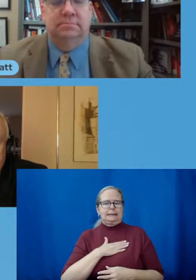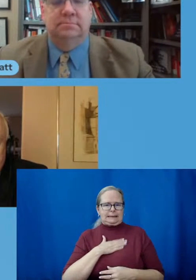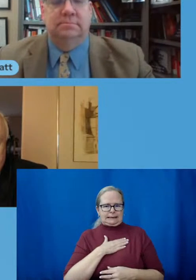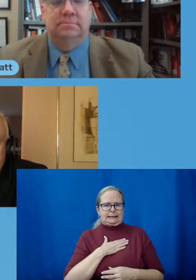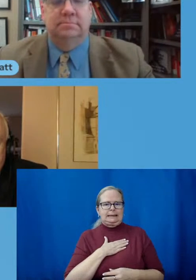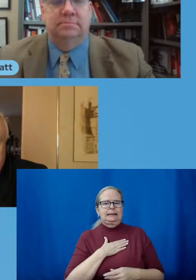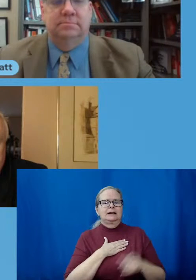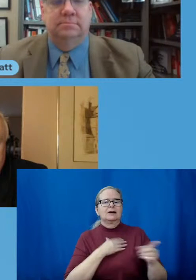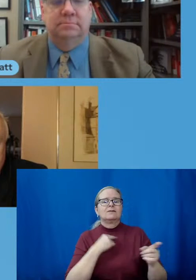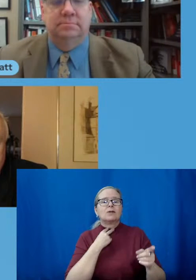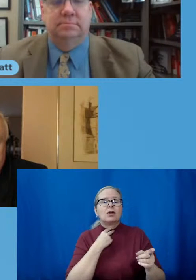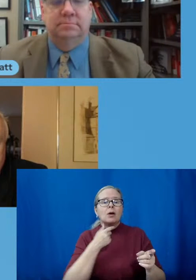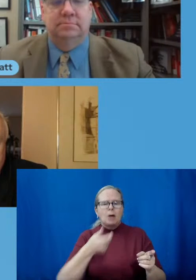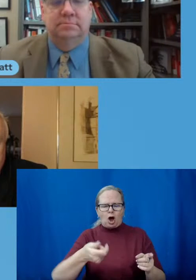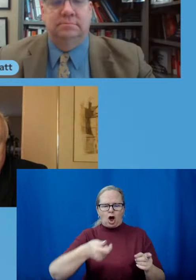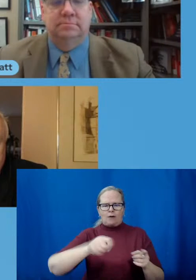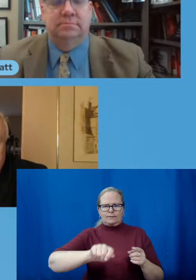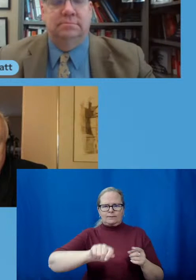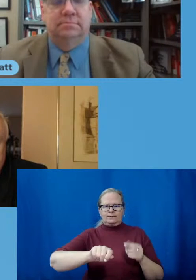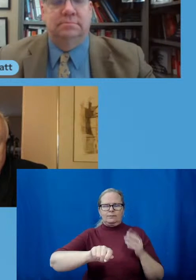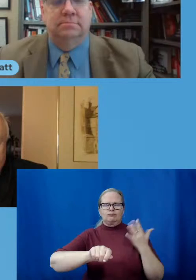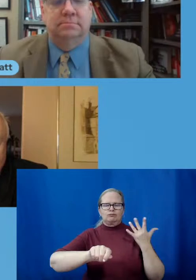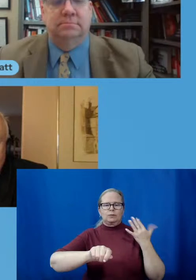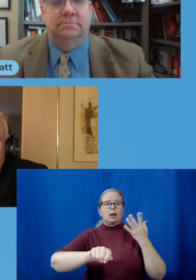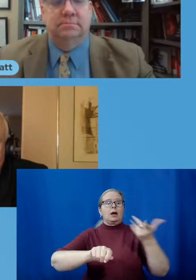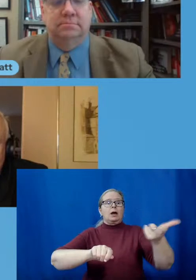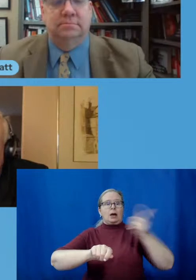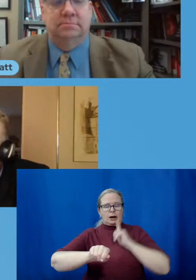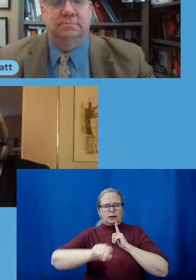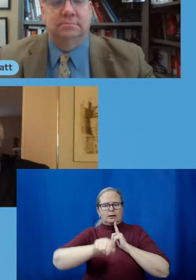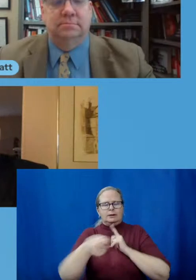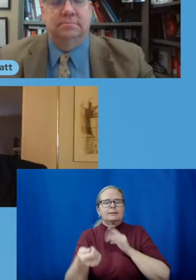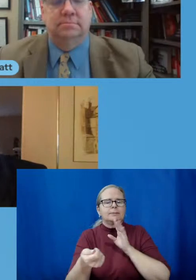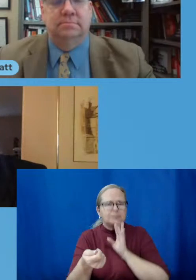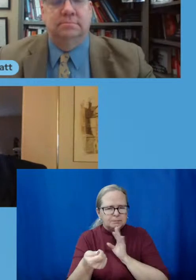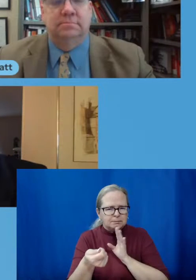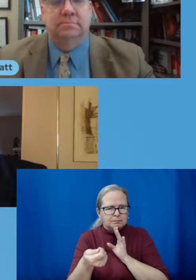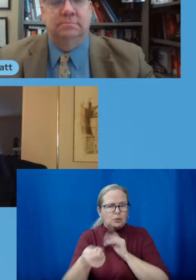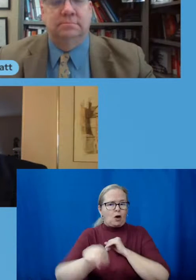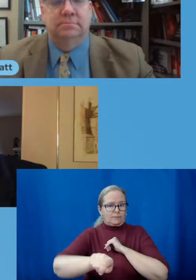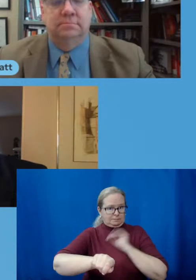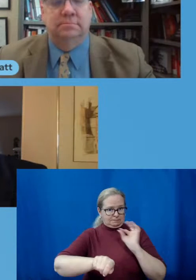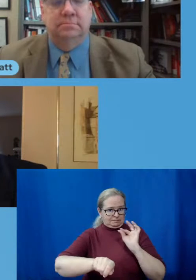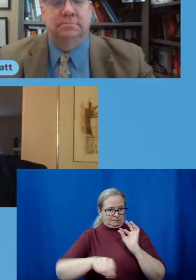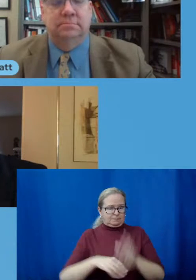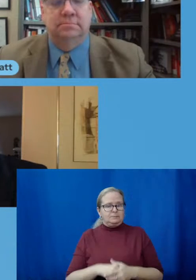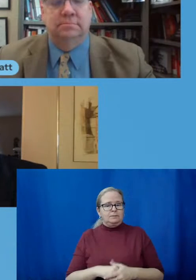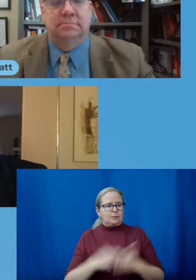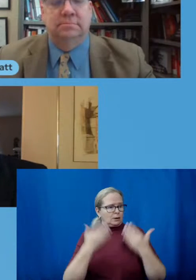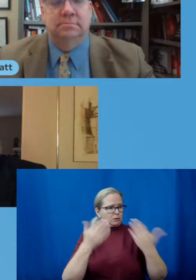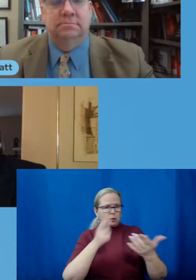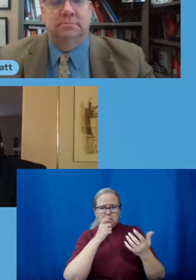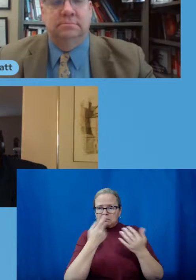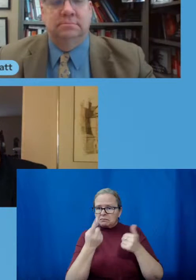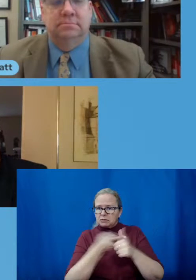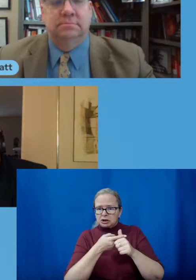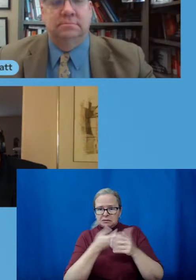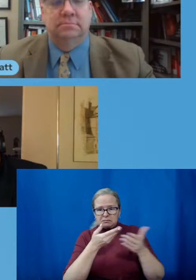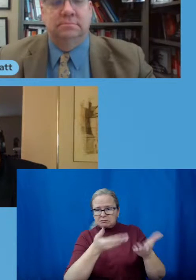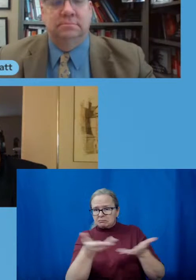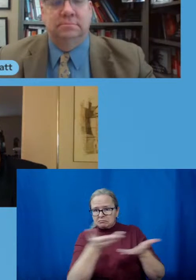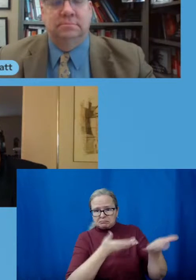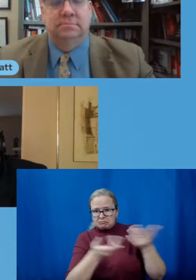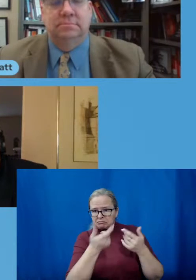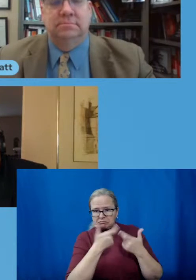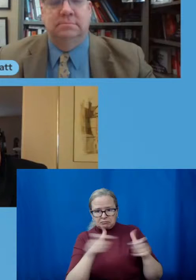and it's just a free-for-all, whoever wishes to join in, with the big one that has been on everybody's mind lately. What authority does Dr.